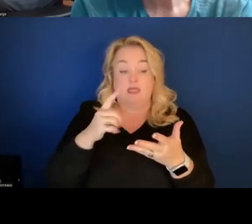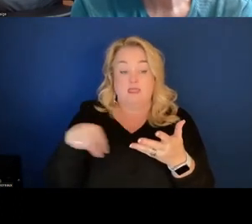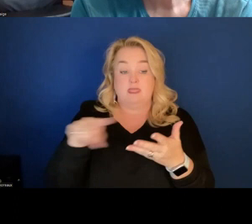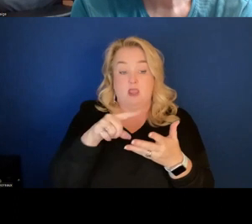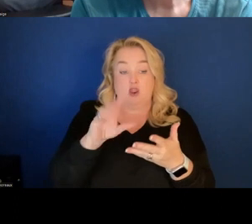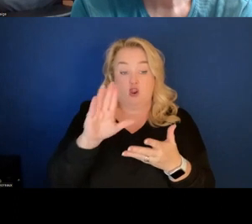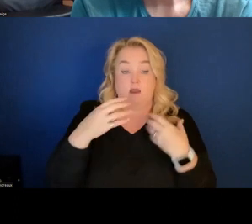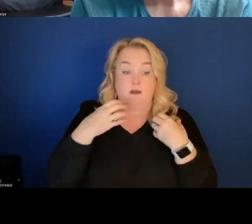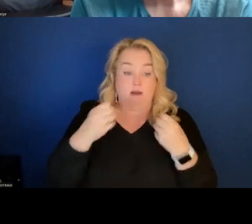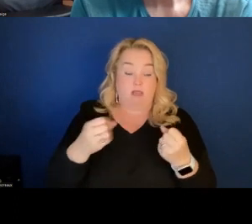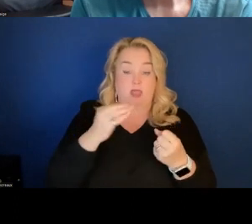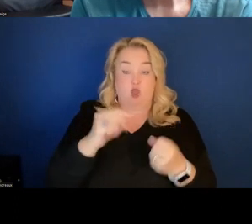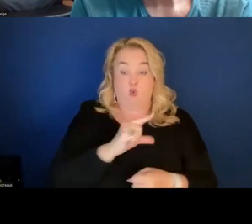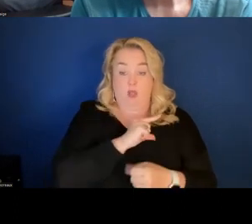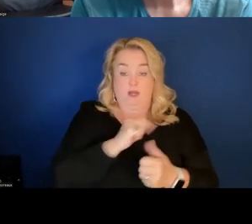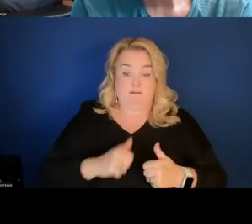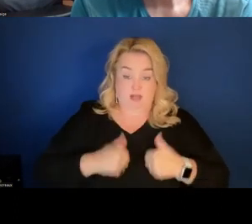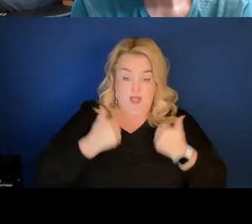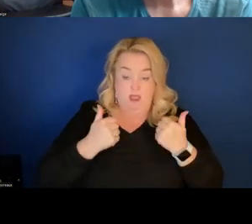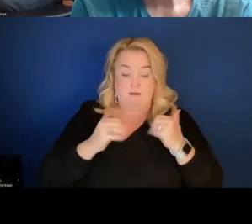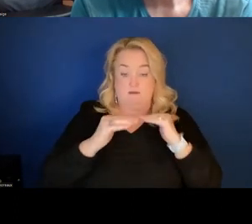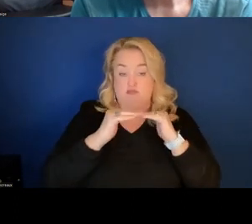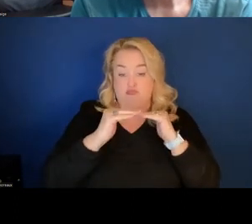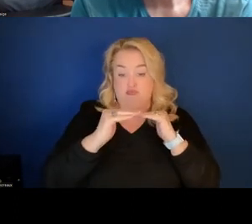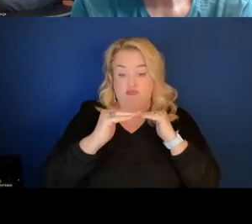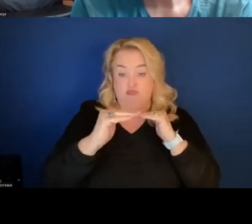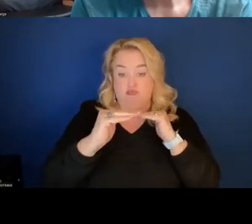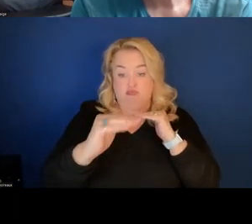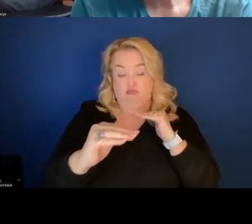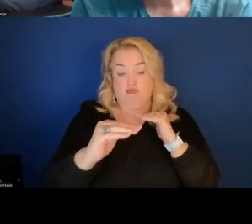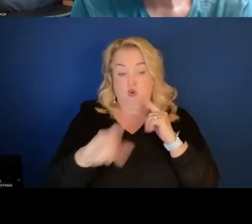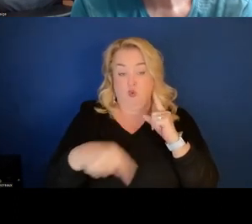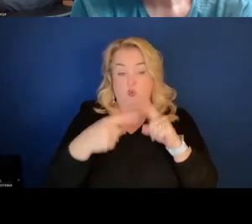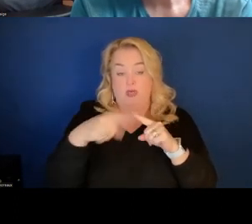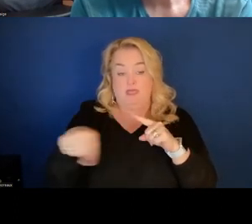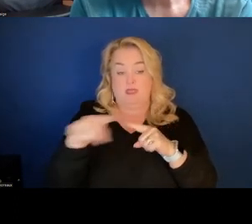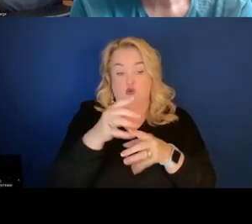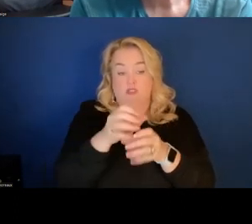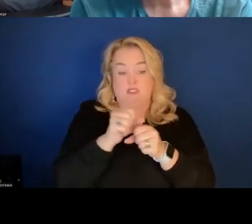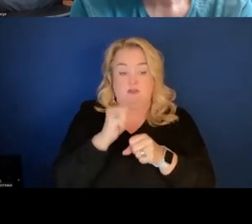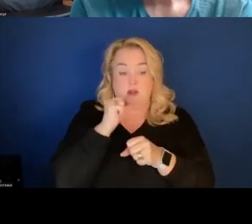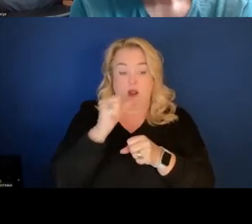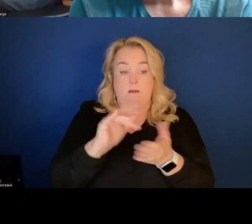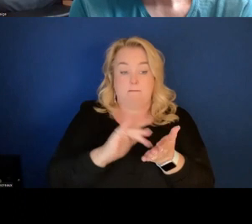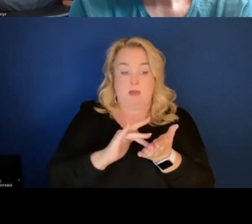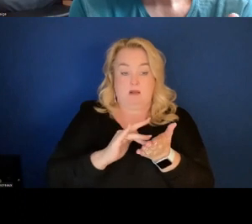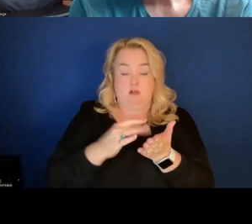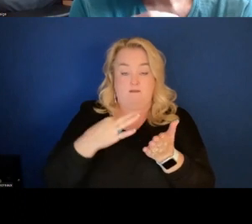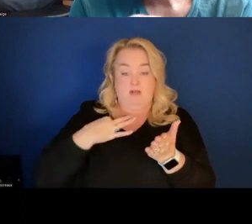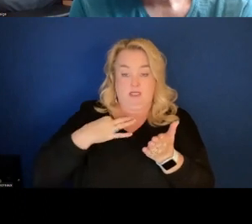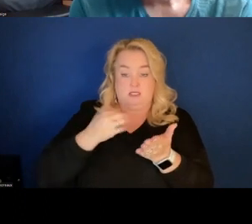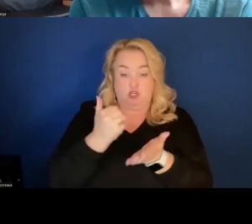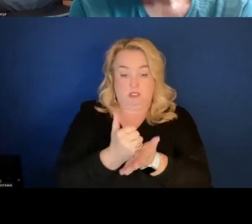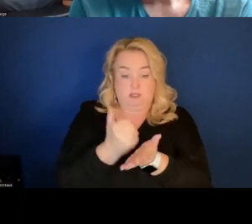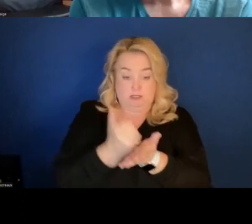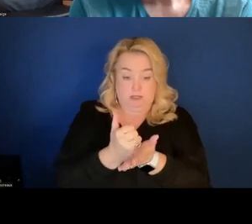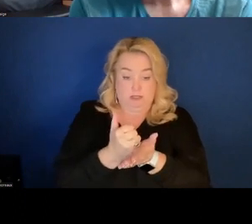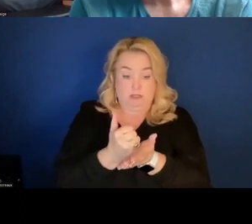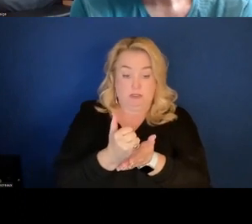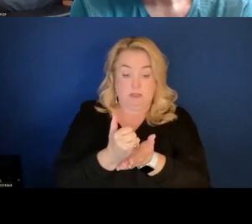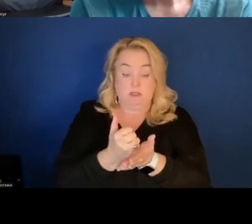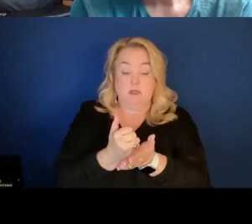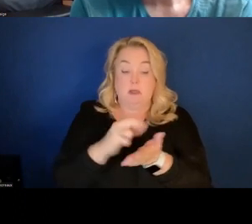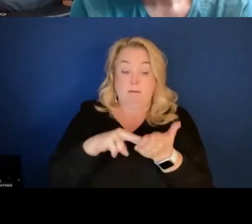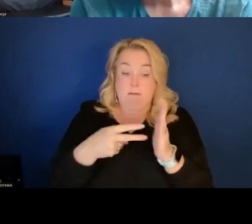health and quality of life remained stable while they received non-medical volunteer assistance, meaning that overall,